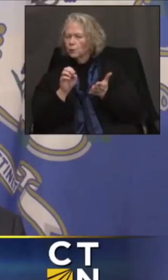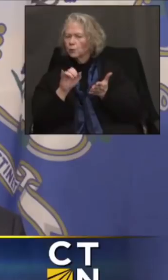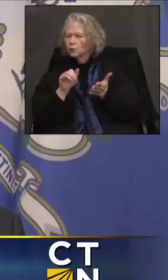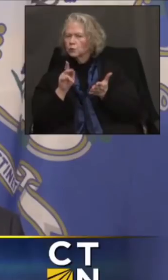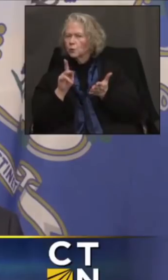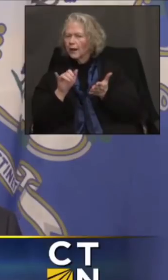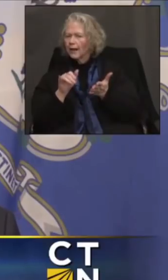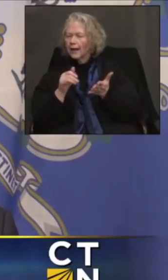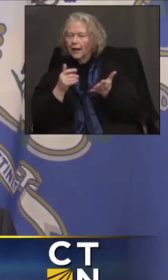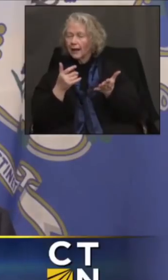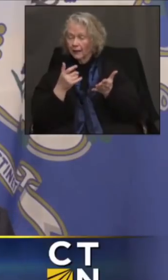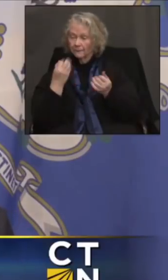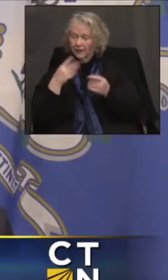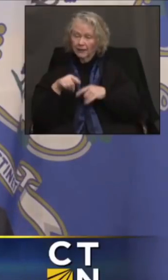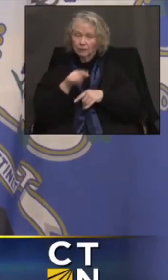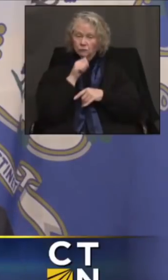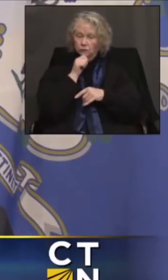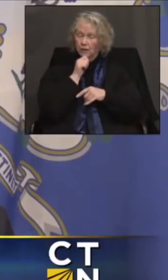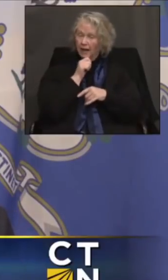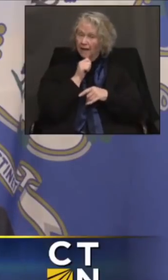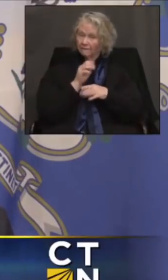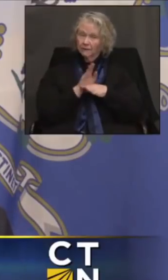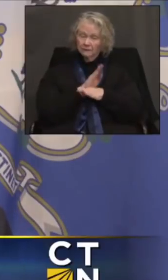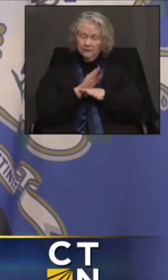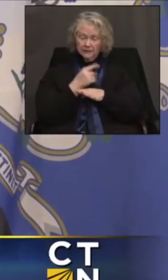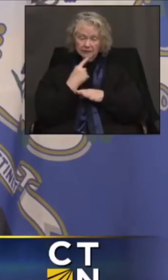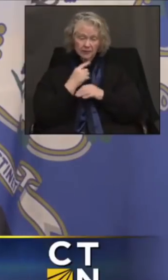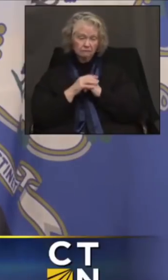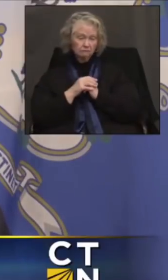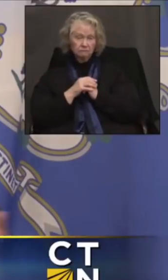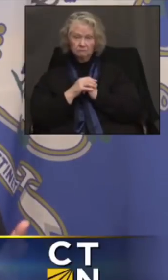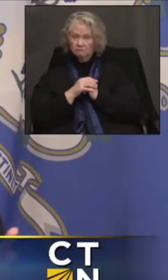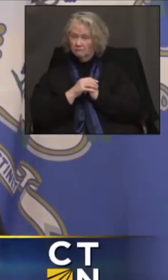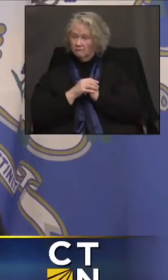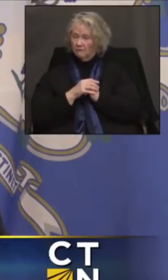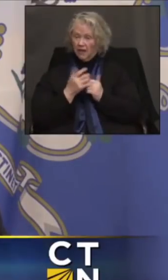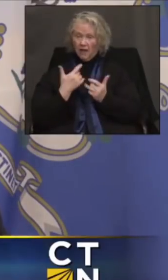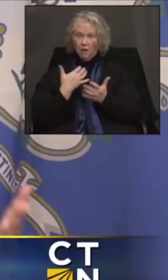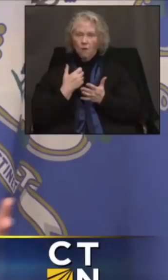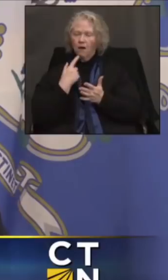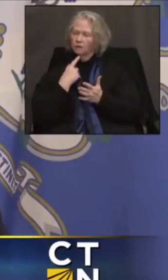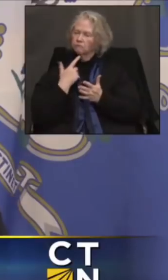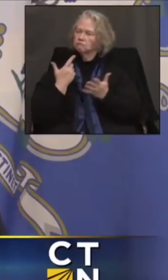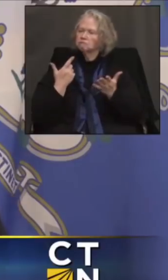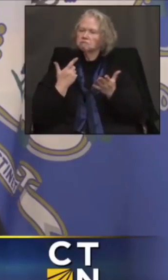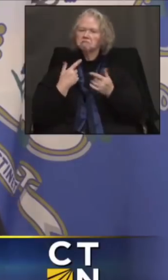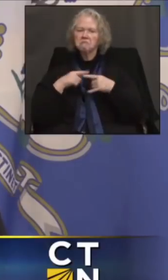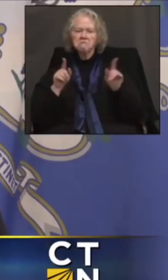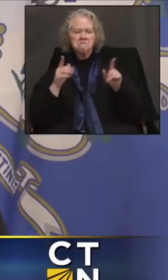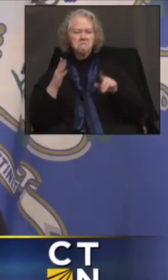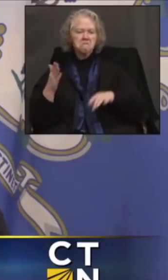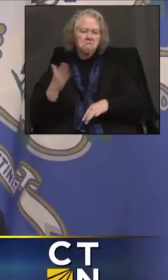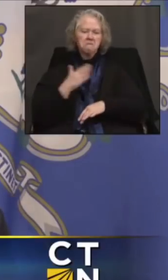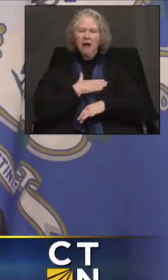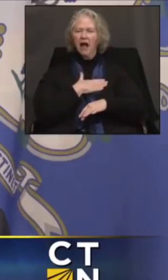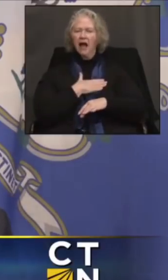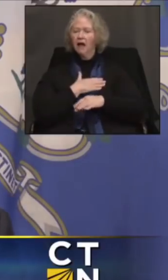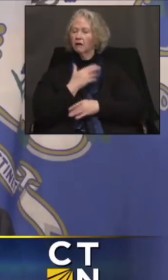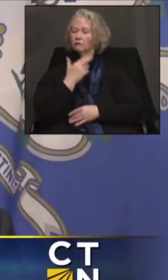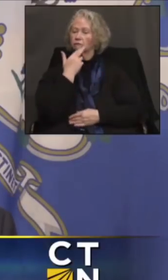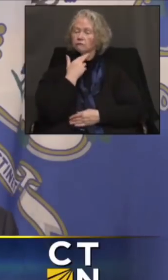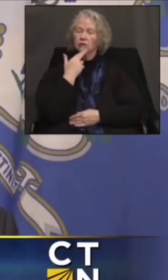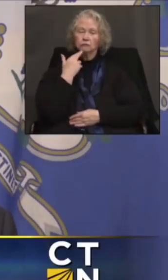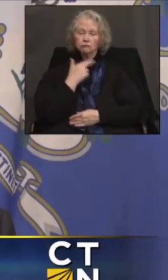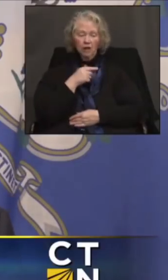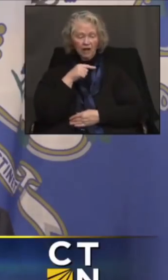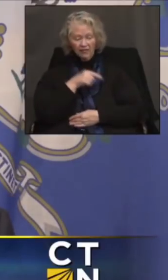lot of folks from the private sector say, look, I want to be able to say my restaurant has got a vaccination-only area here